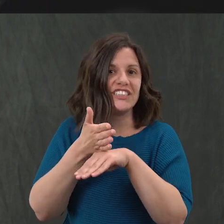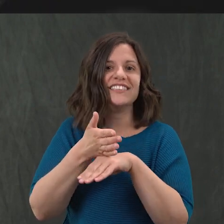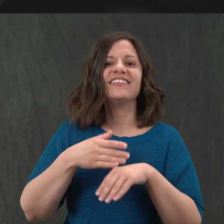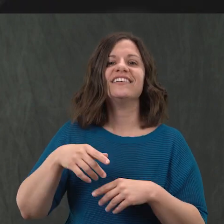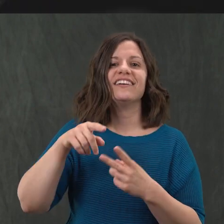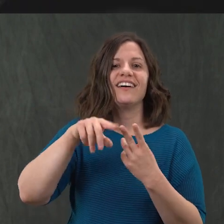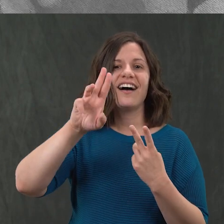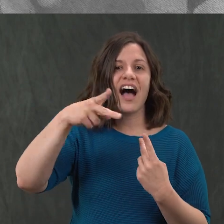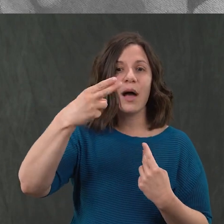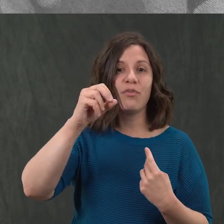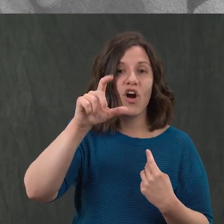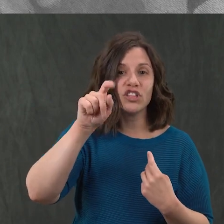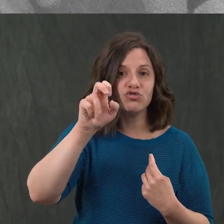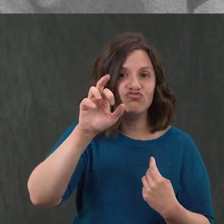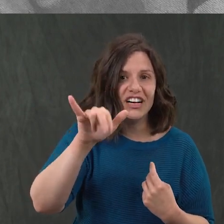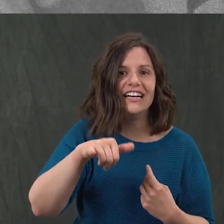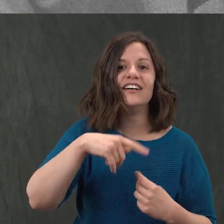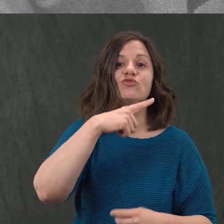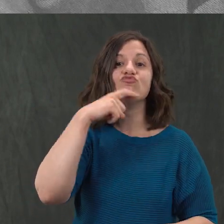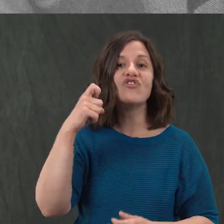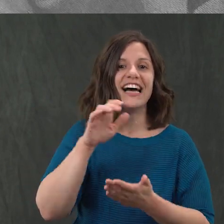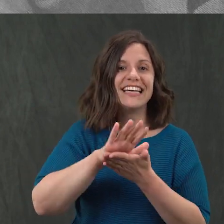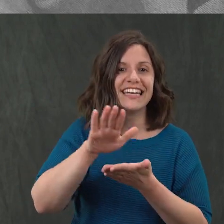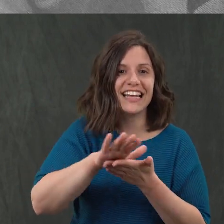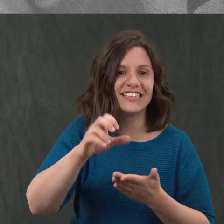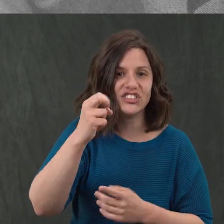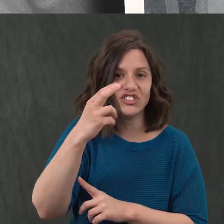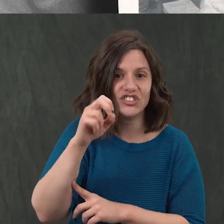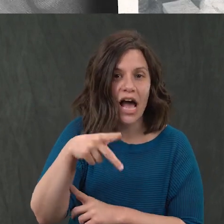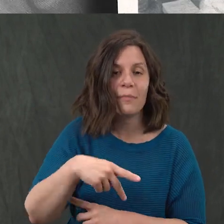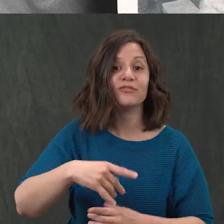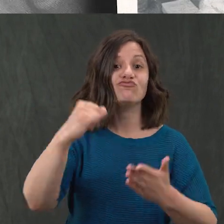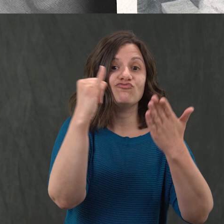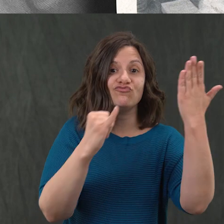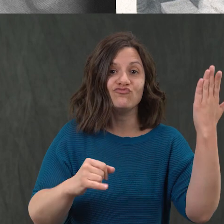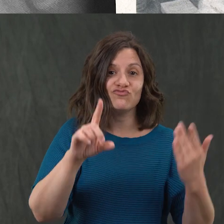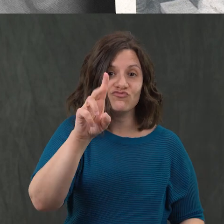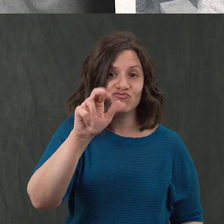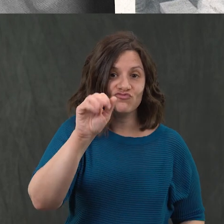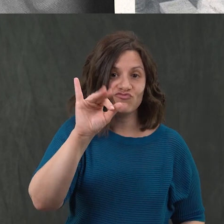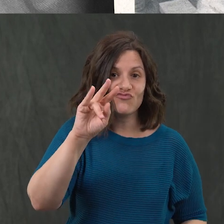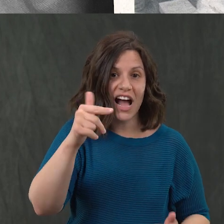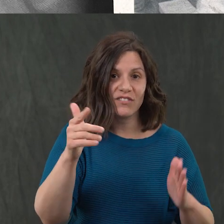woodworking, upholstery and dry cleaning shops, a drafting room,